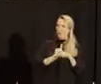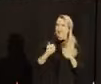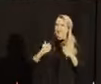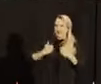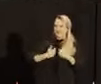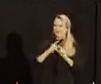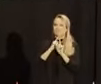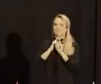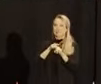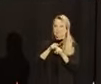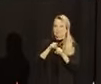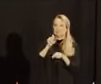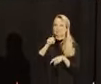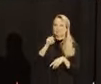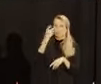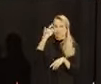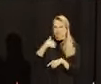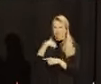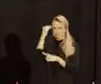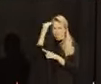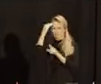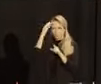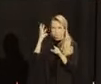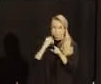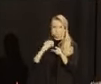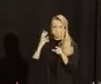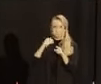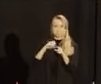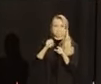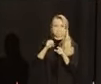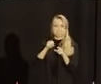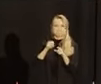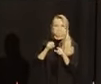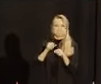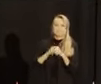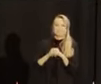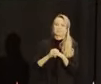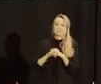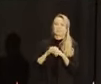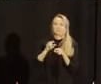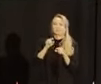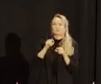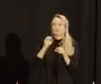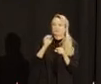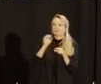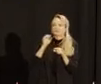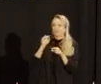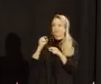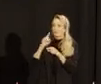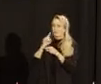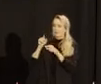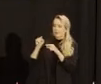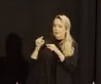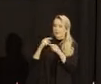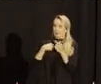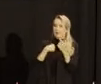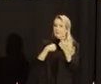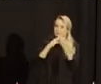Because there are restrictions on what both Rebecca and Assistant Secretary Williams and Jennifer can say on current